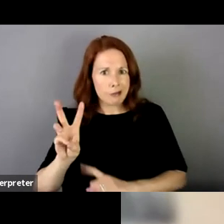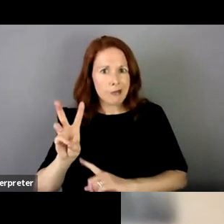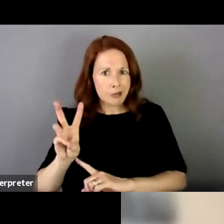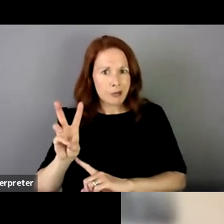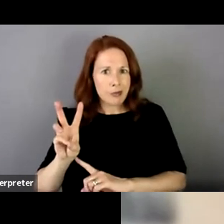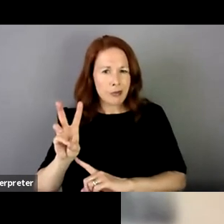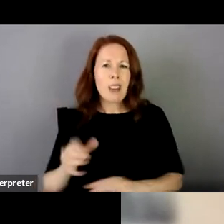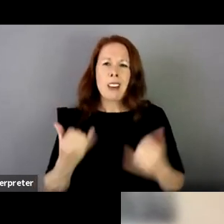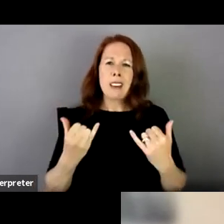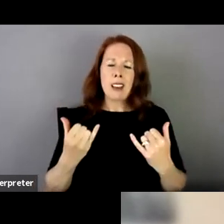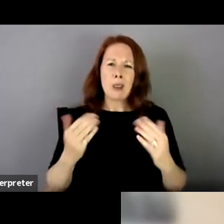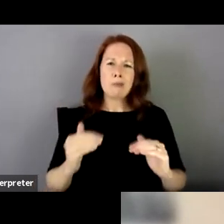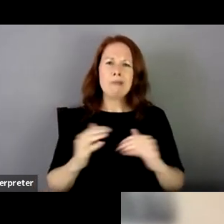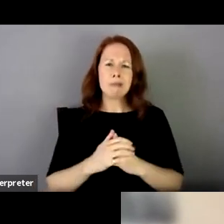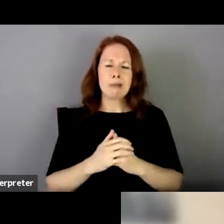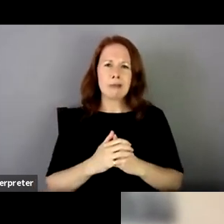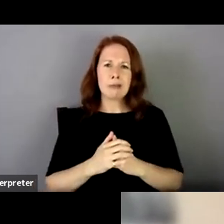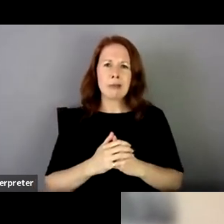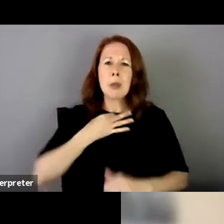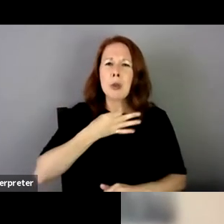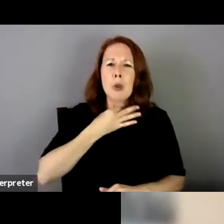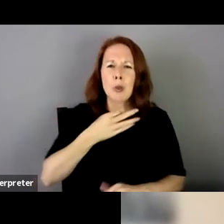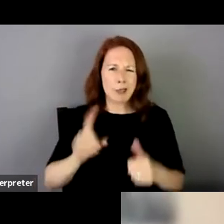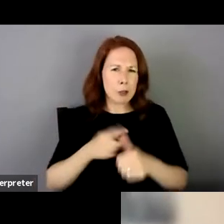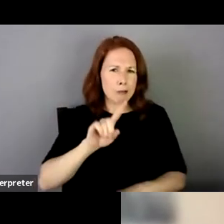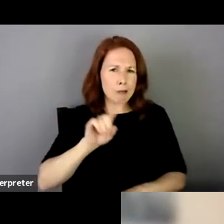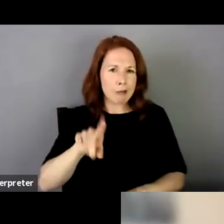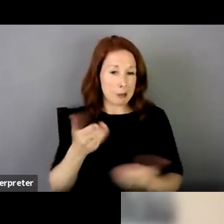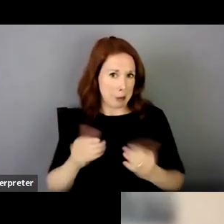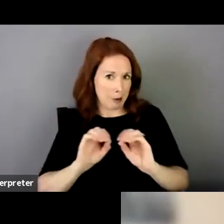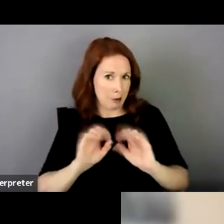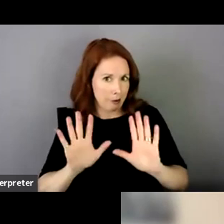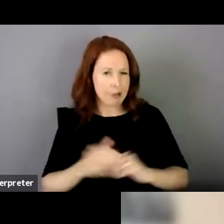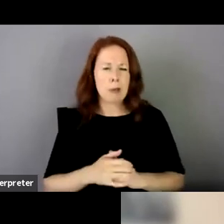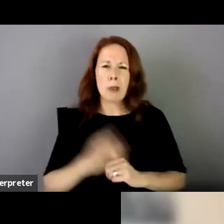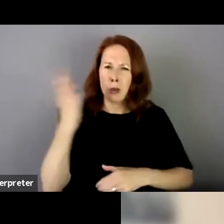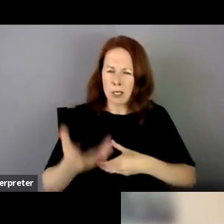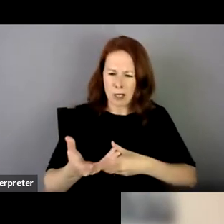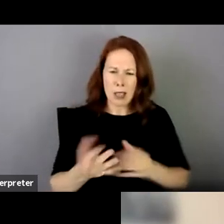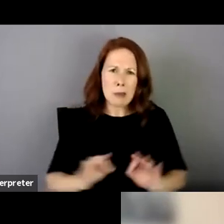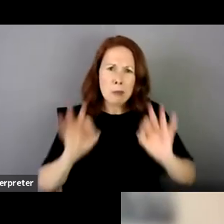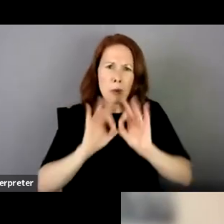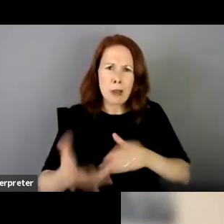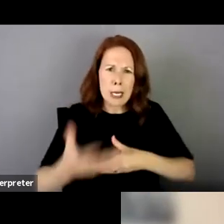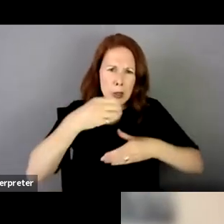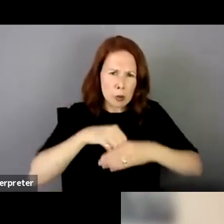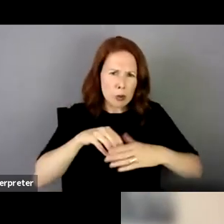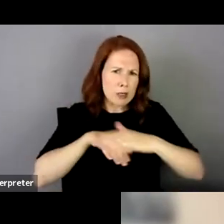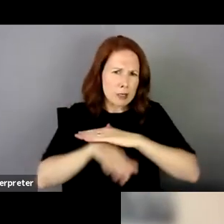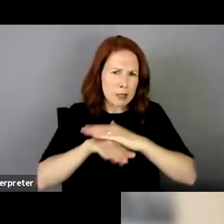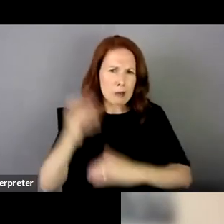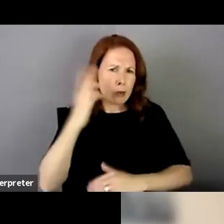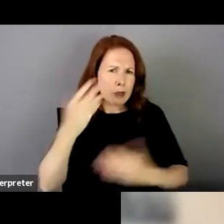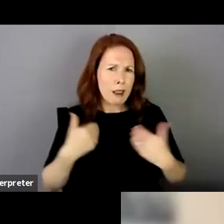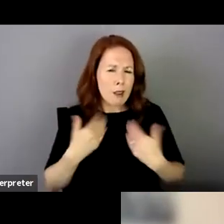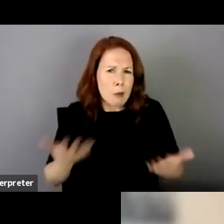that's maybe a little bit obvious, but why is it important to discuss and promote inclusion and accessibility for people with disabilities? Tara,